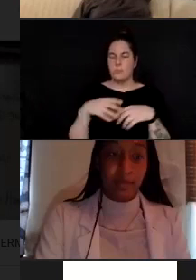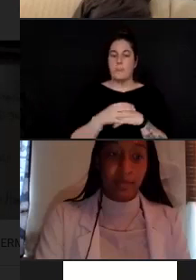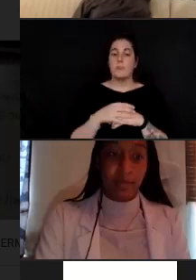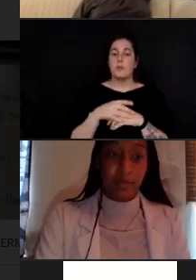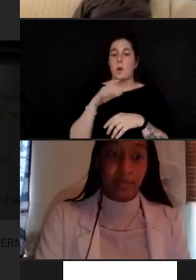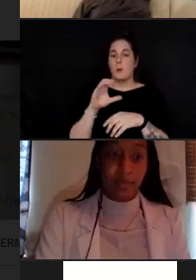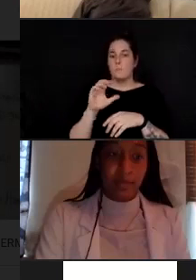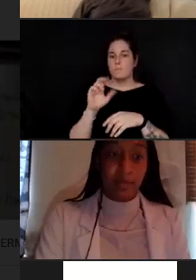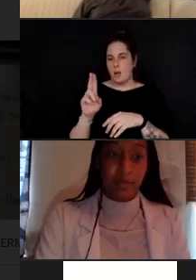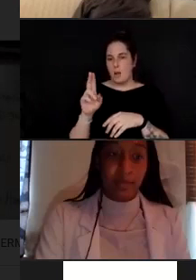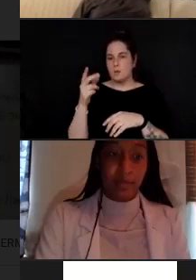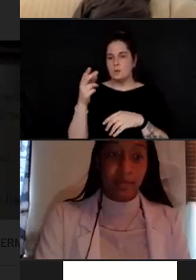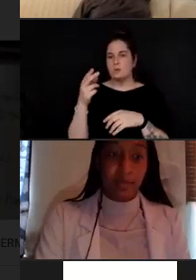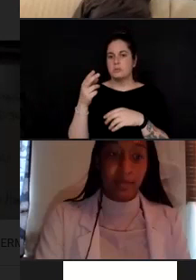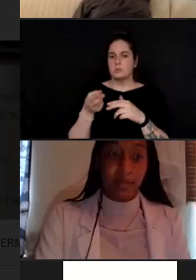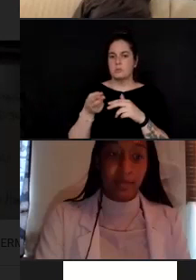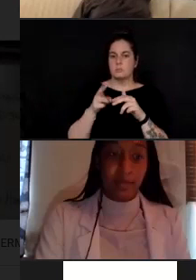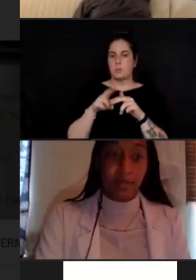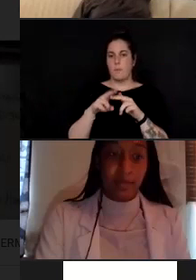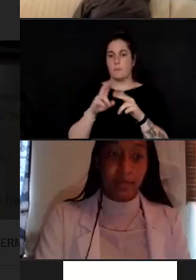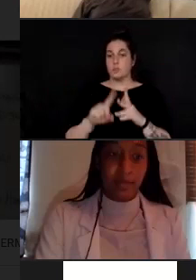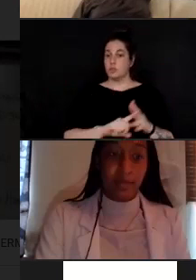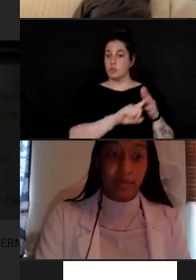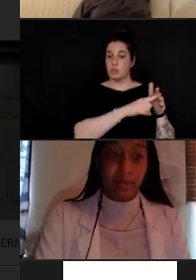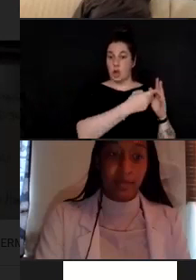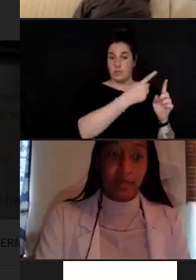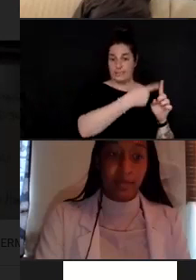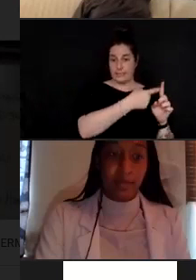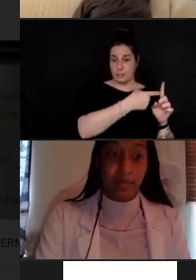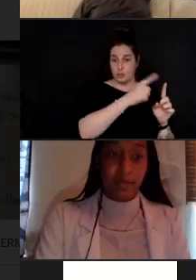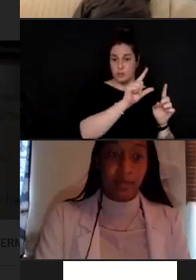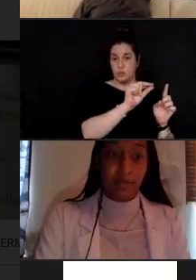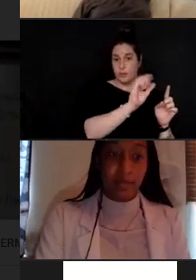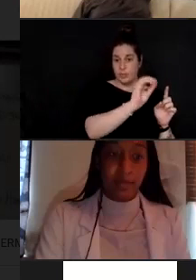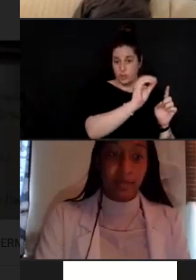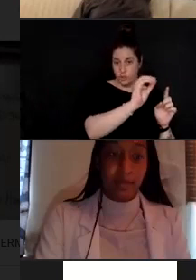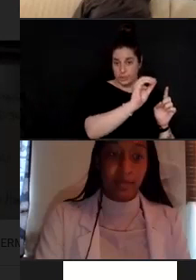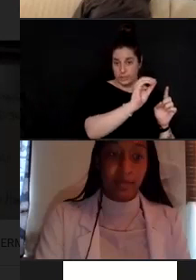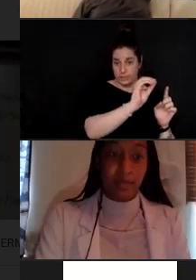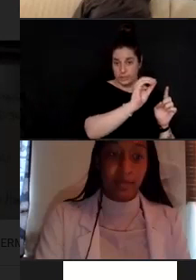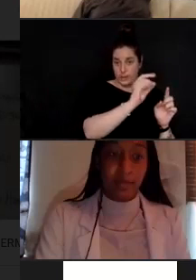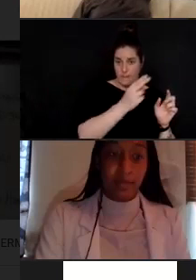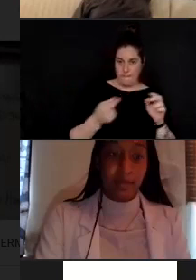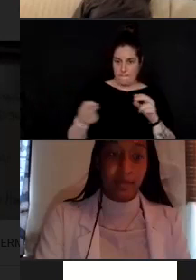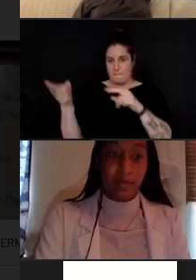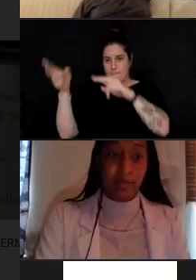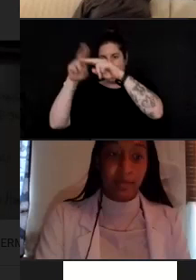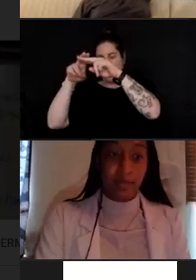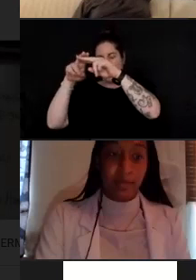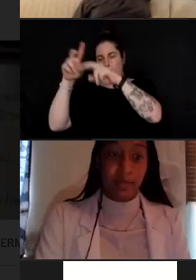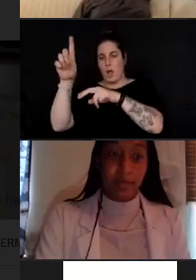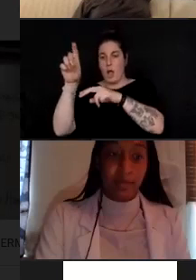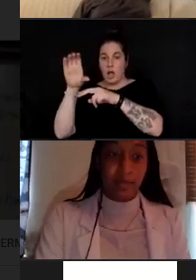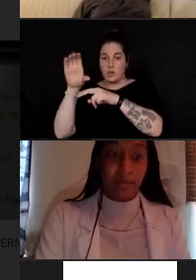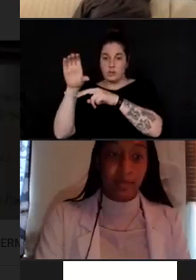being raised from a starting temperature of 20 degrees Celsius to a final temperature of